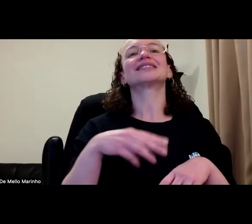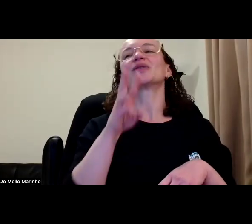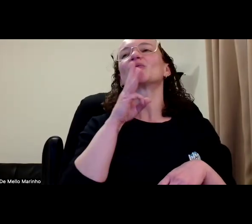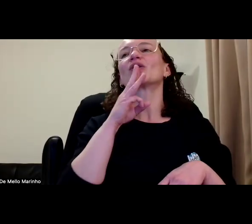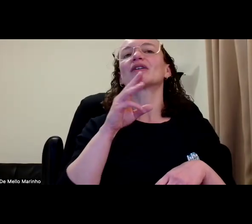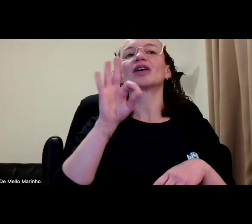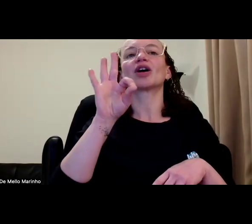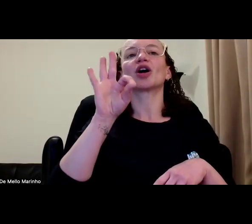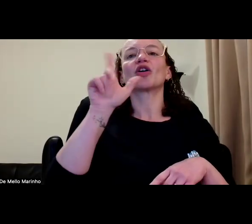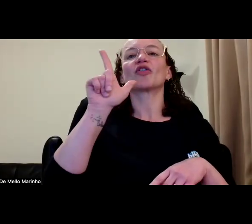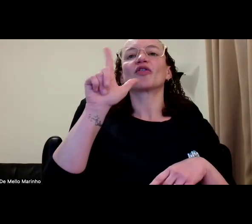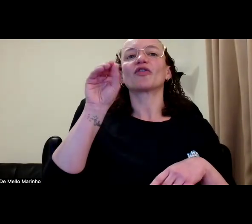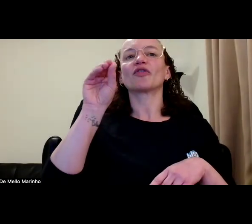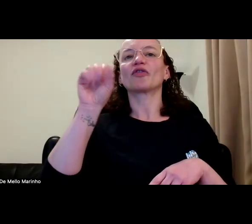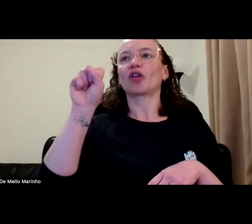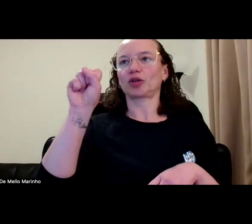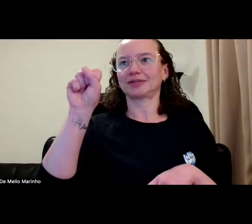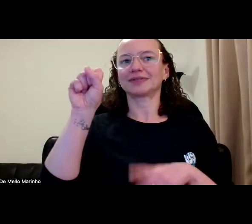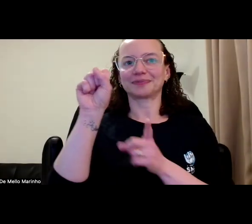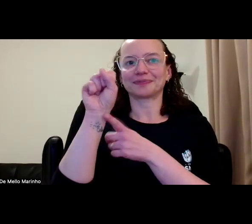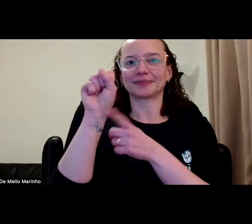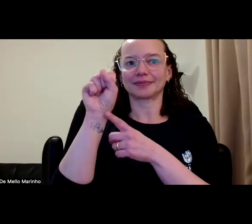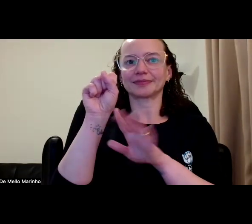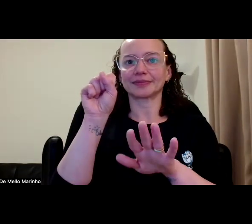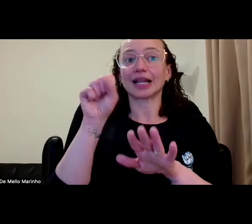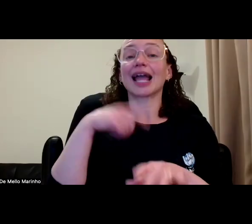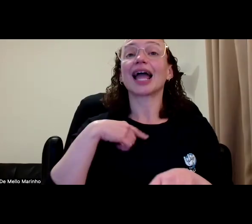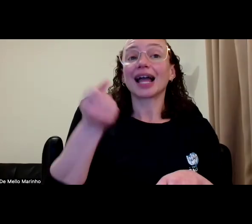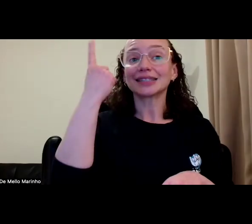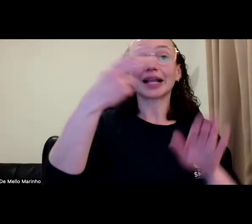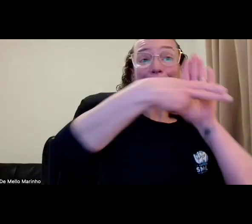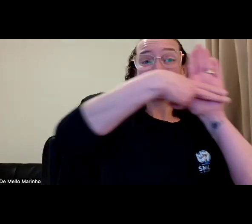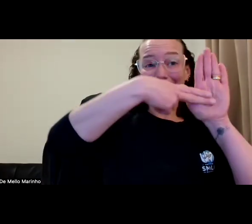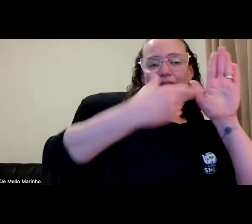And now really water picks are very popular. Water floss.